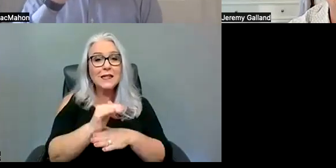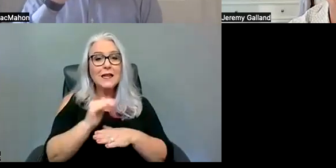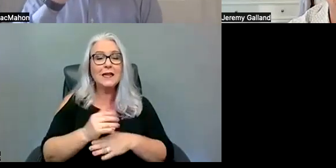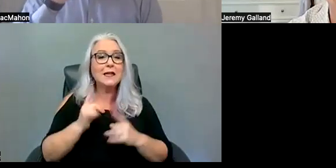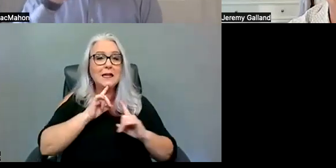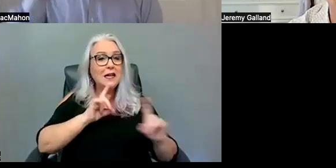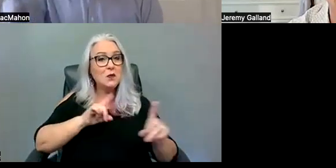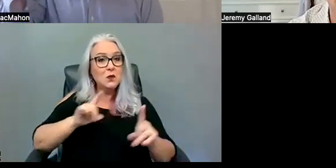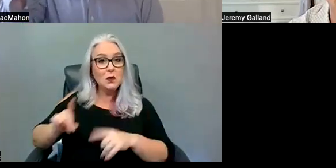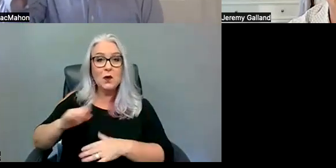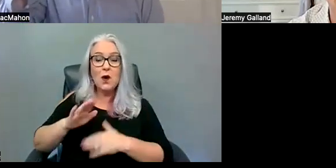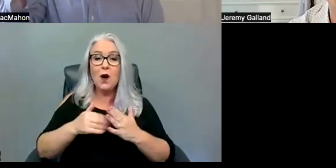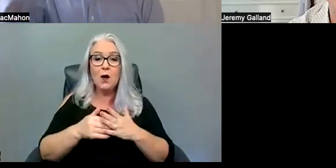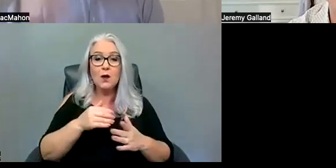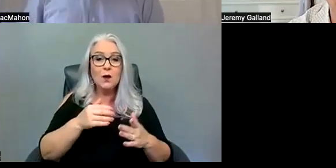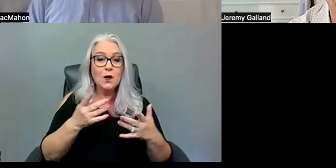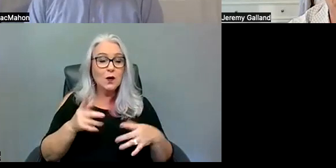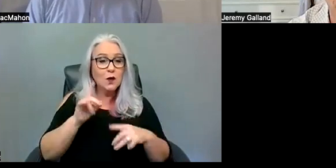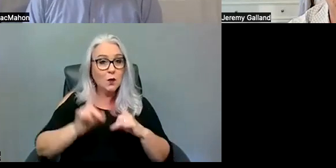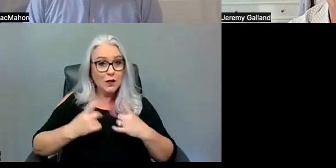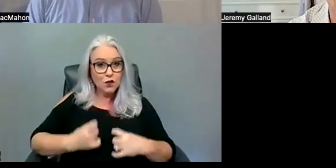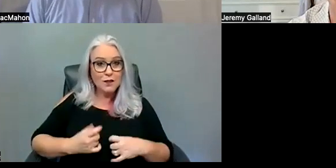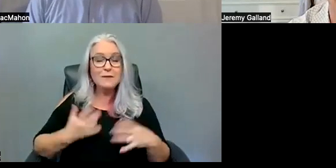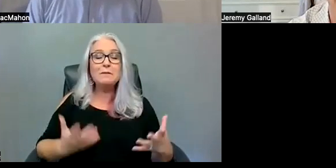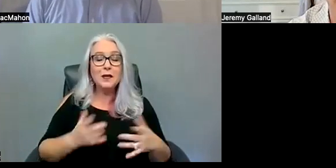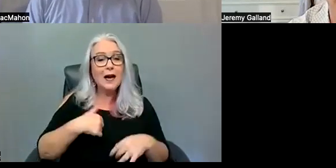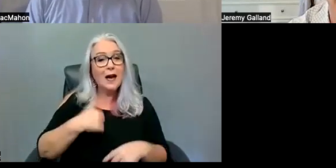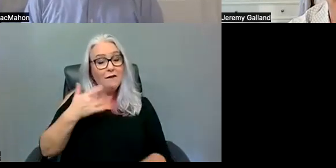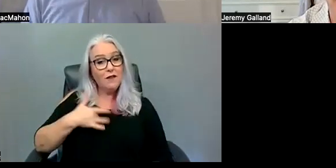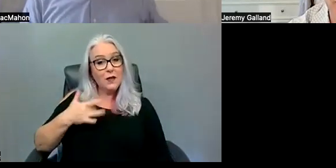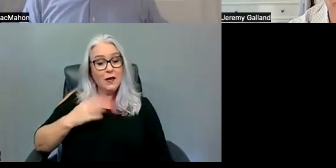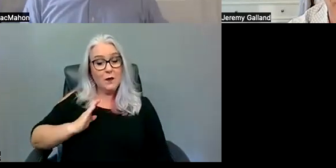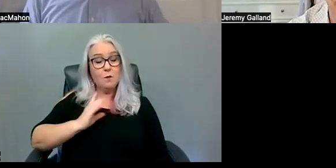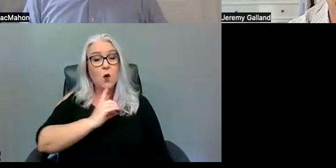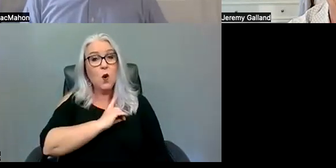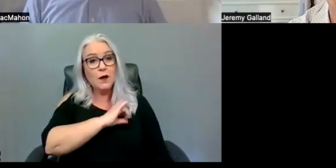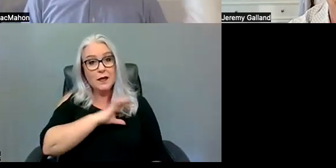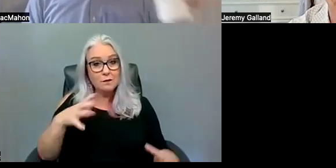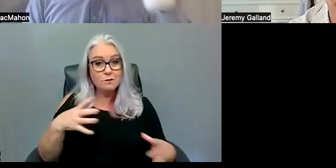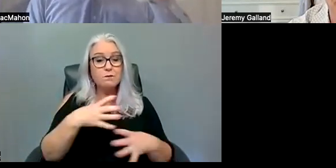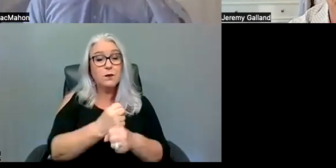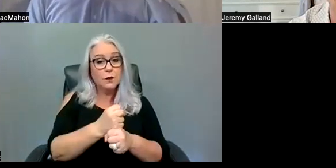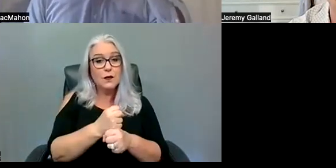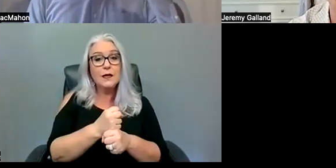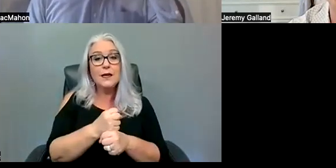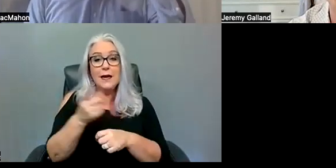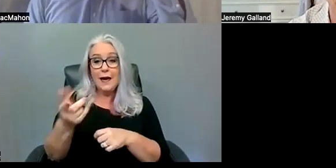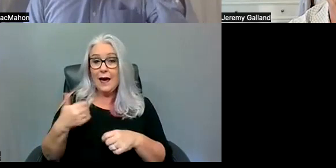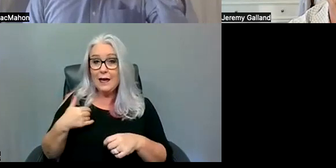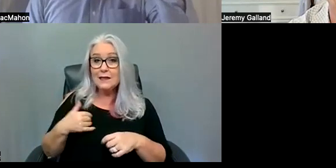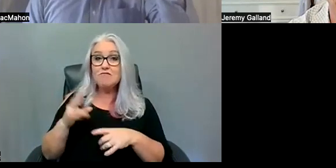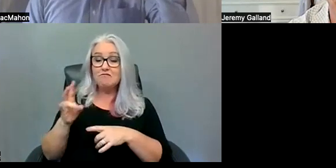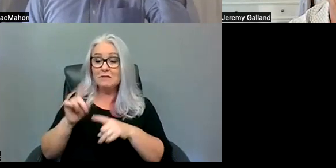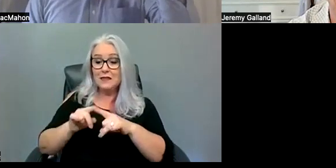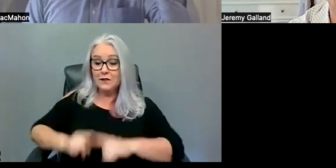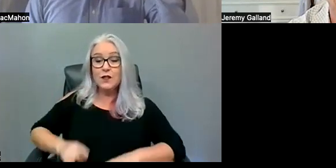main perspective is that the board is a consensus operation and it has 7 volunteer residents who are going to